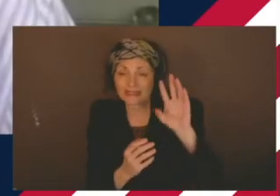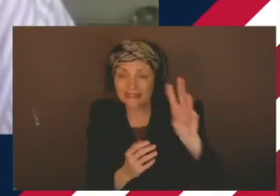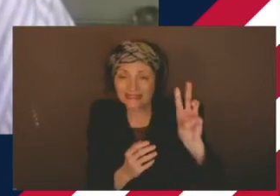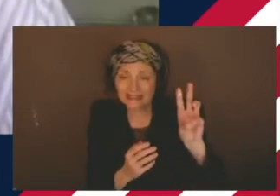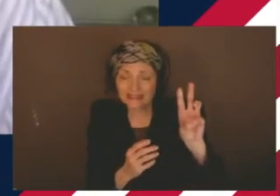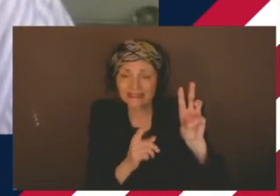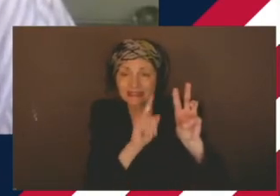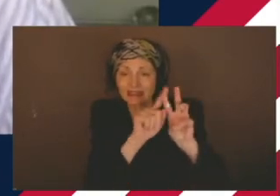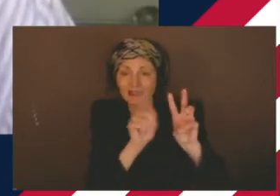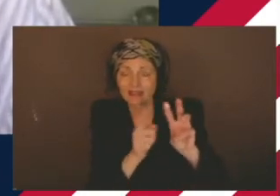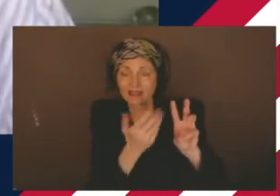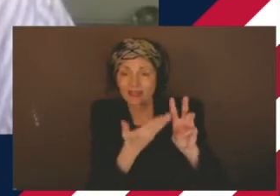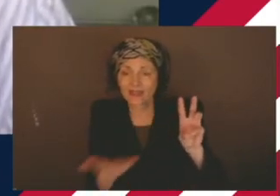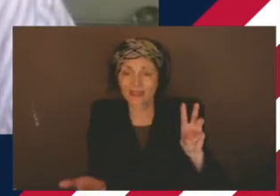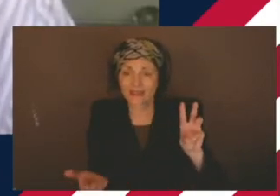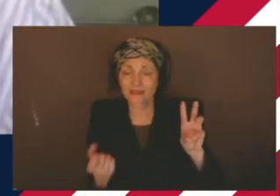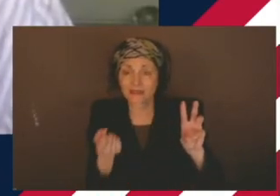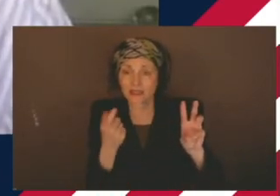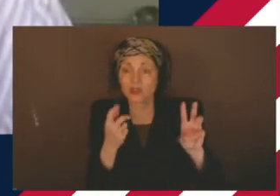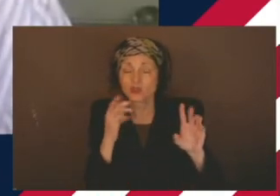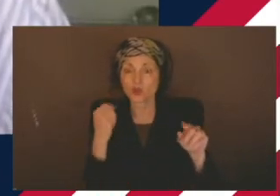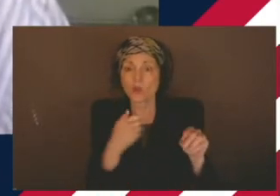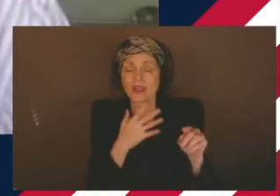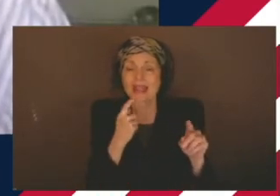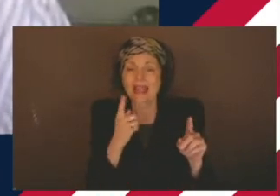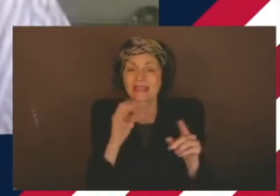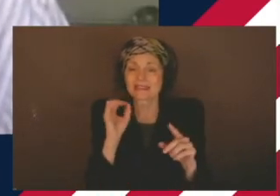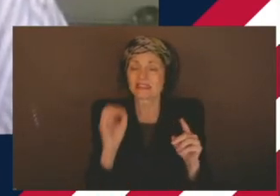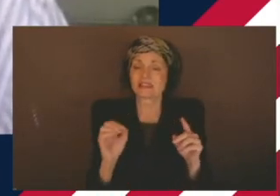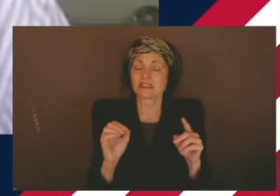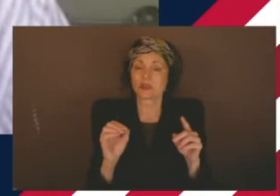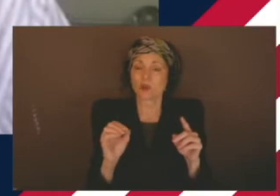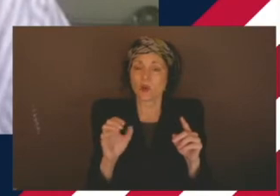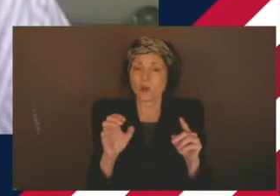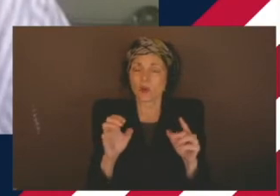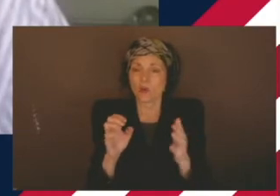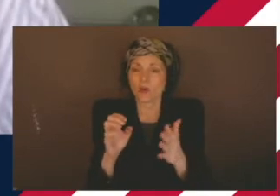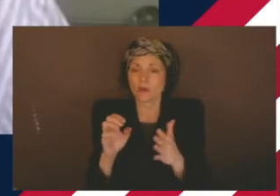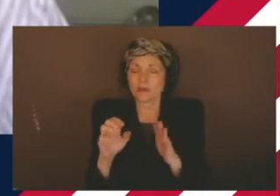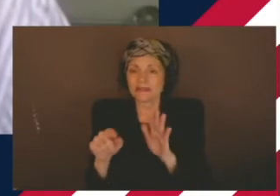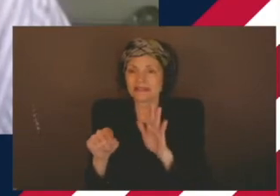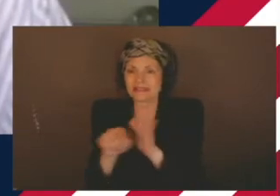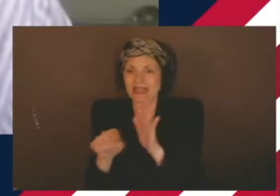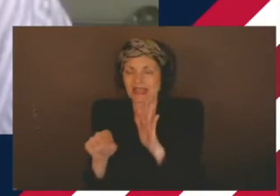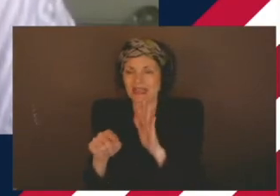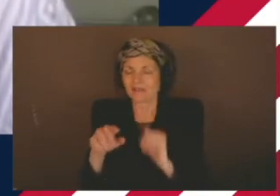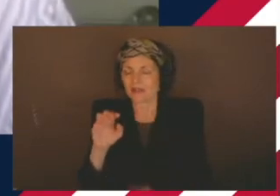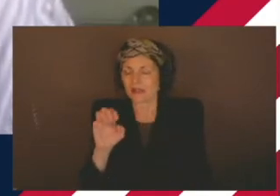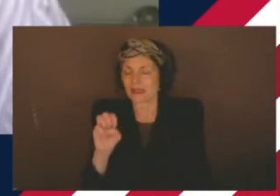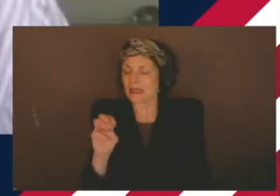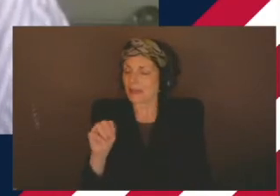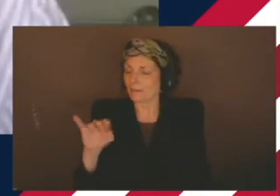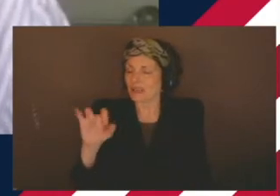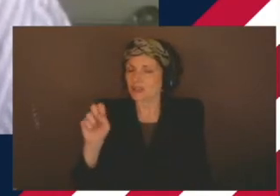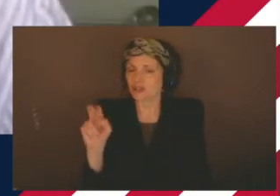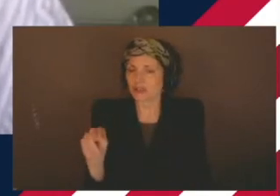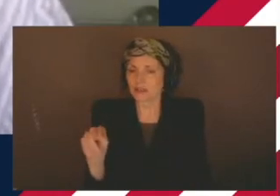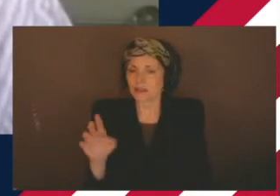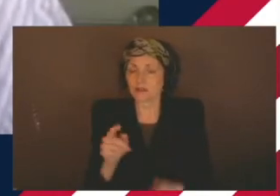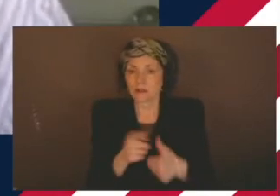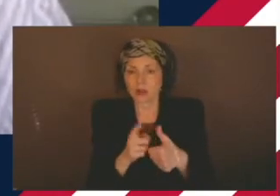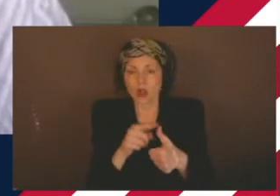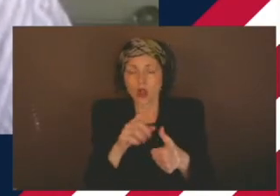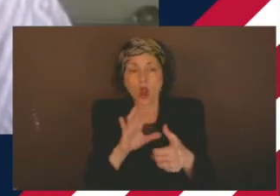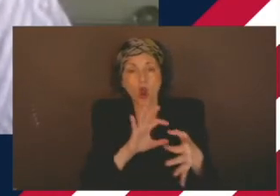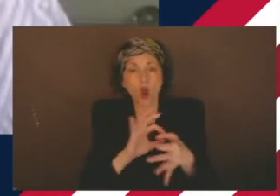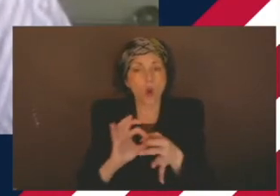net zero emissions economy-wide by mid-century and net negative emissions thereafter. 1, coalitions. We cannot effect